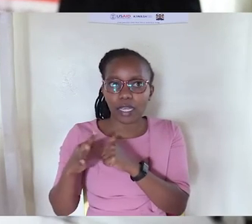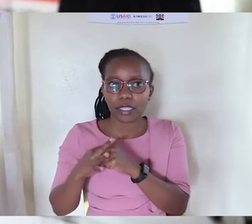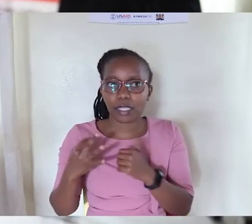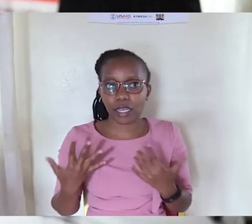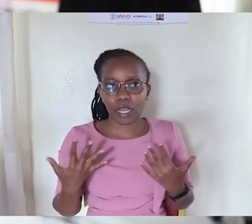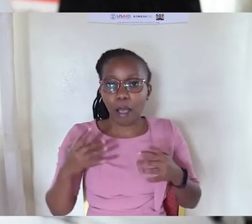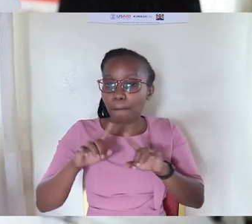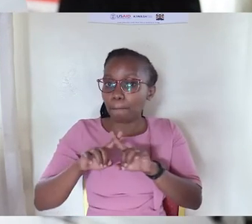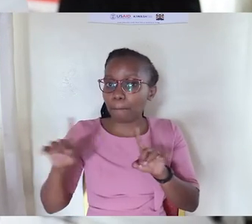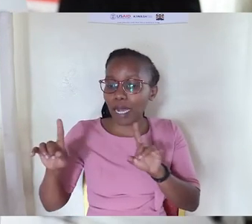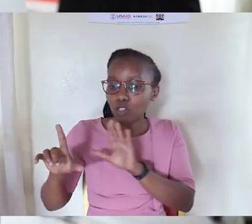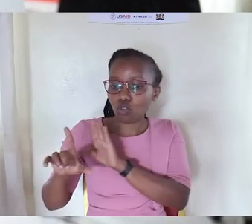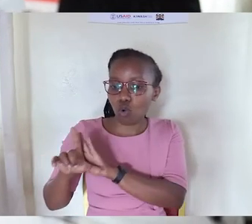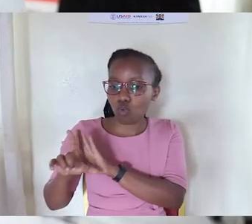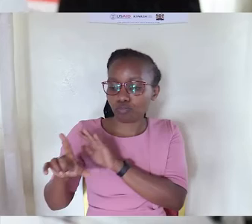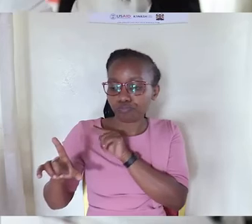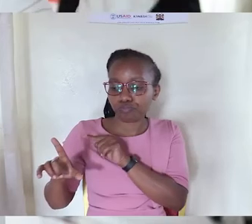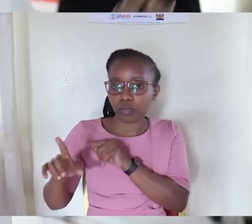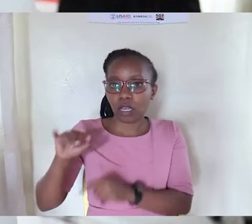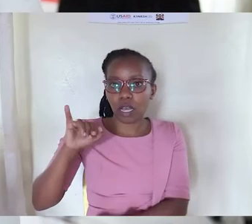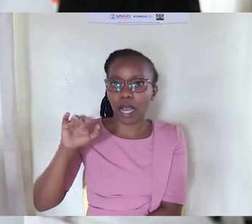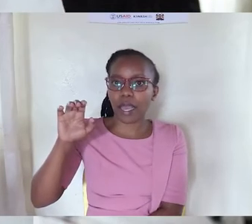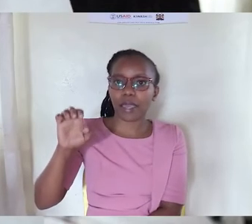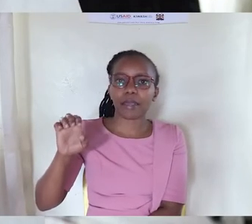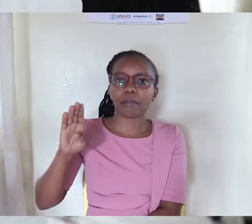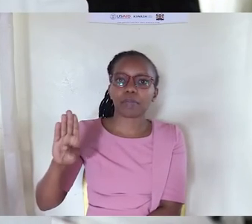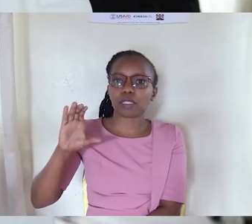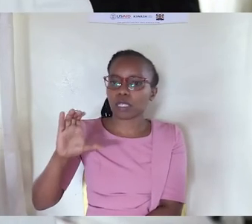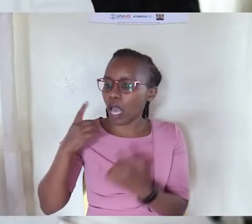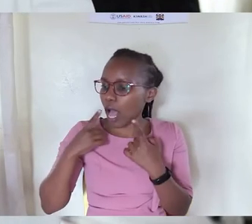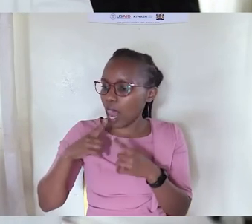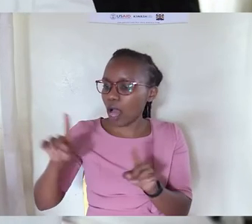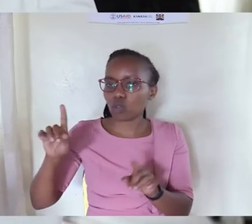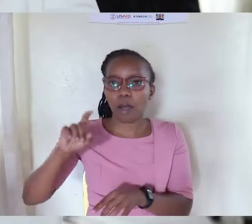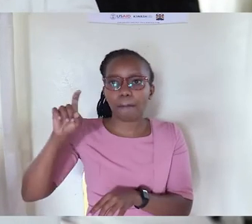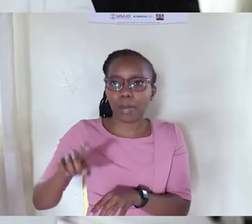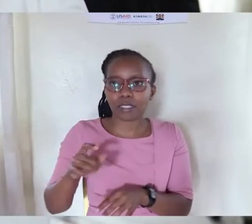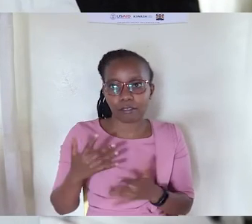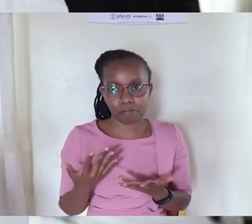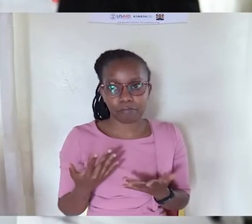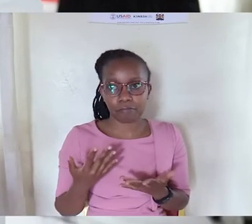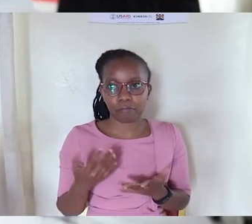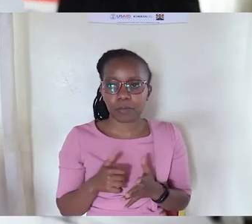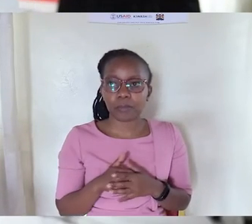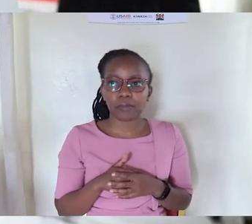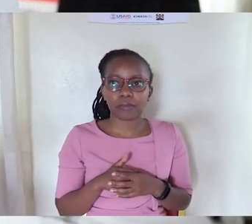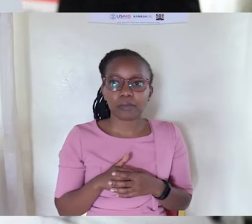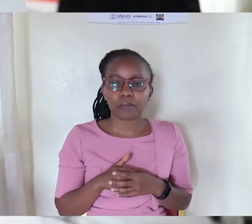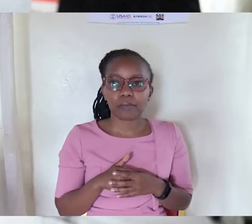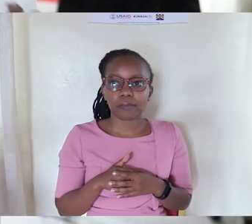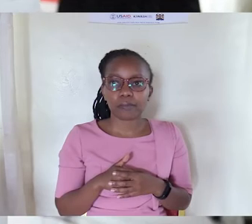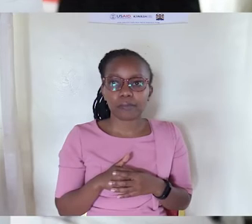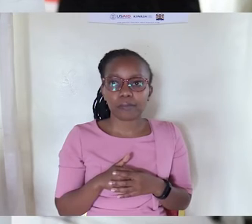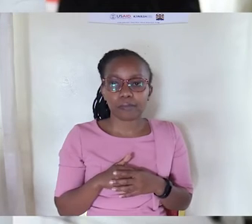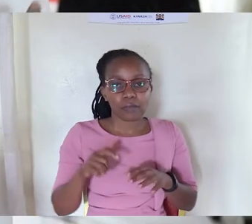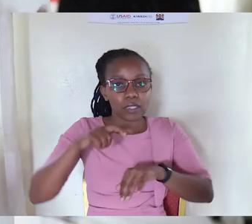but by law, IEBC has to gazette it. So what does this mean? It means that this